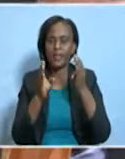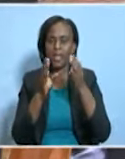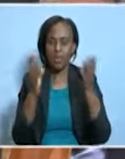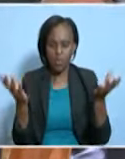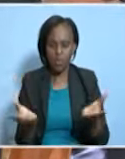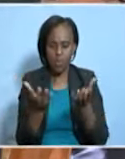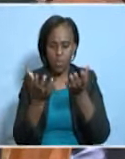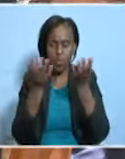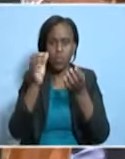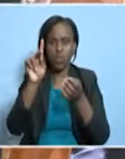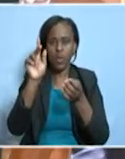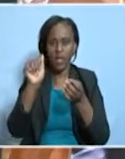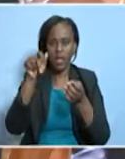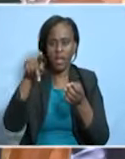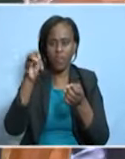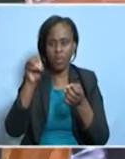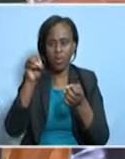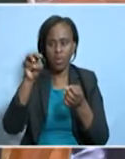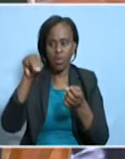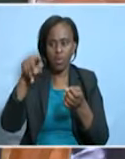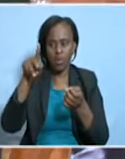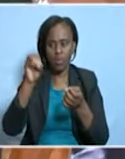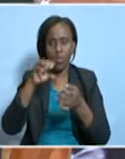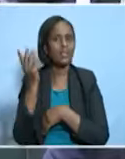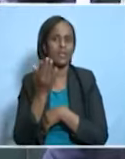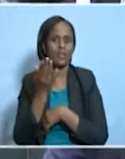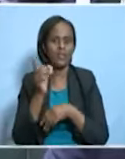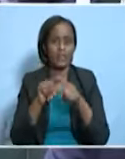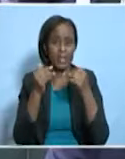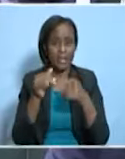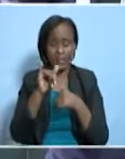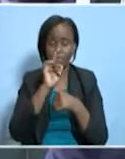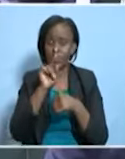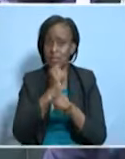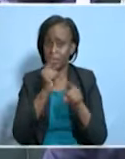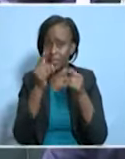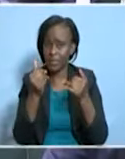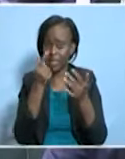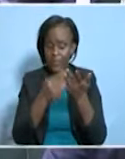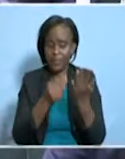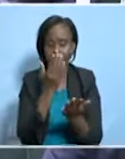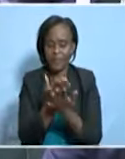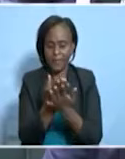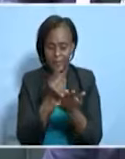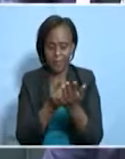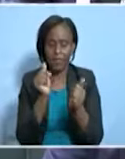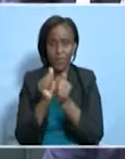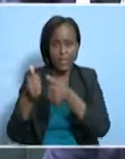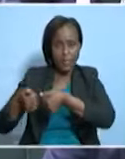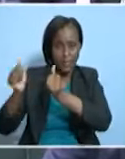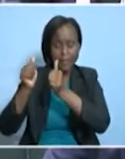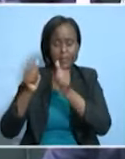plans by ZNS to set up a smelter in Kabompo District. It is just a proposal among